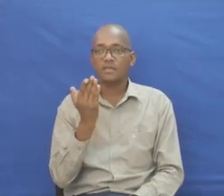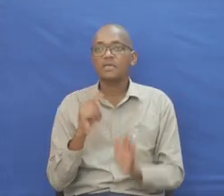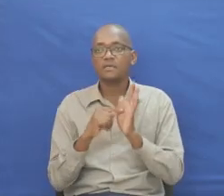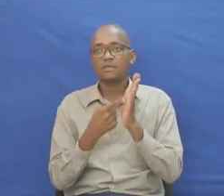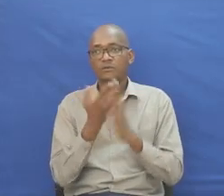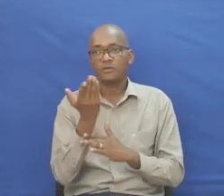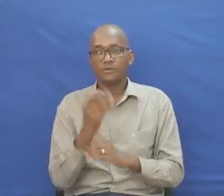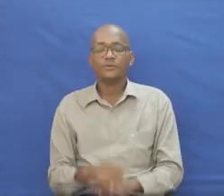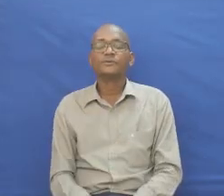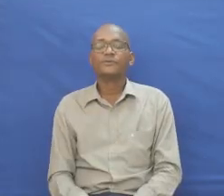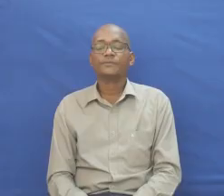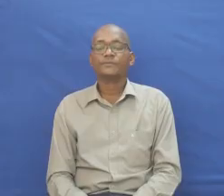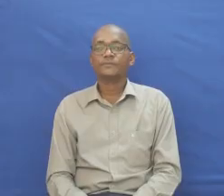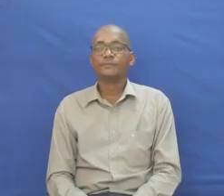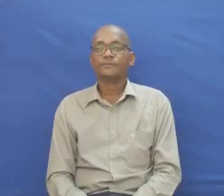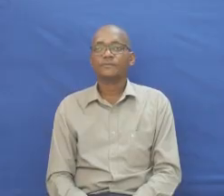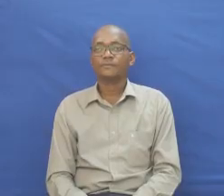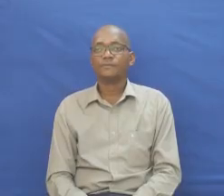the other example,